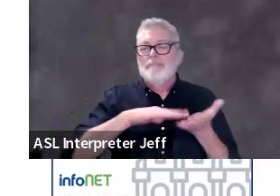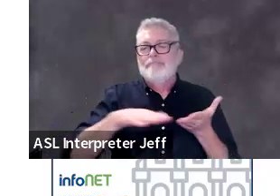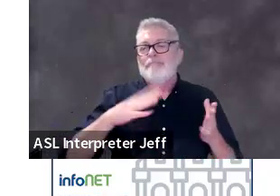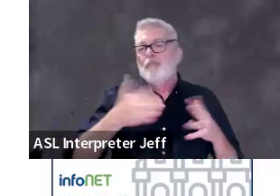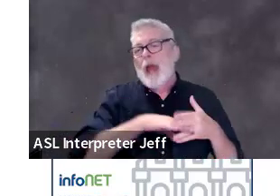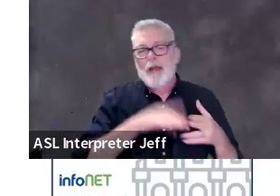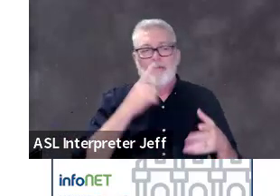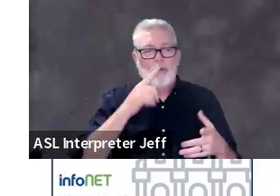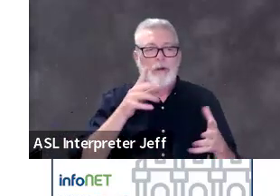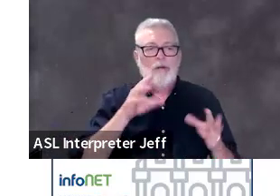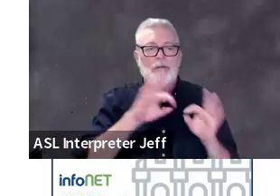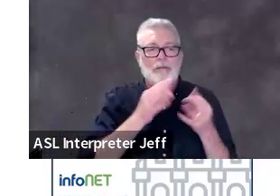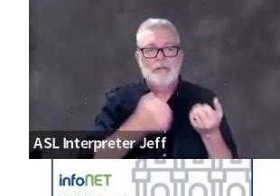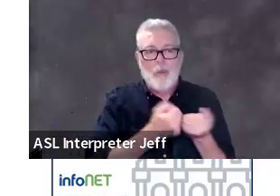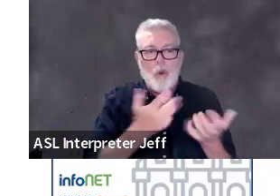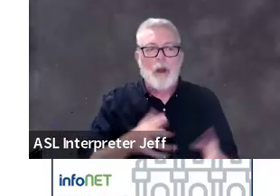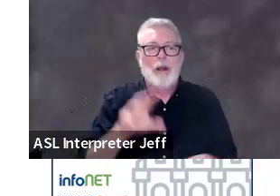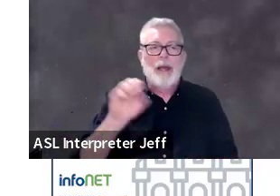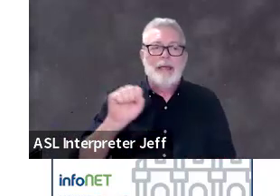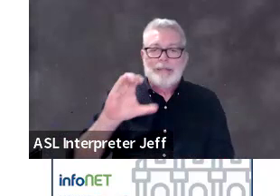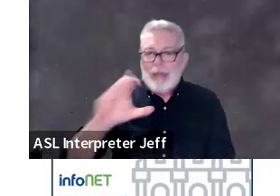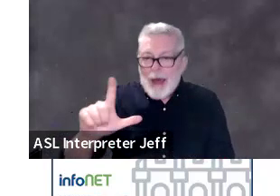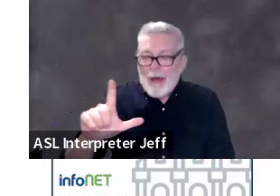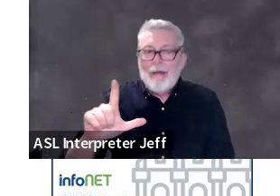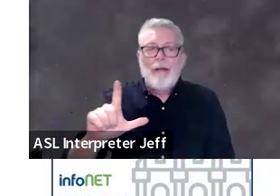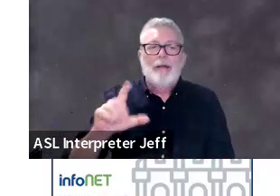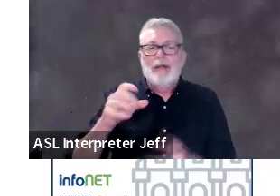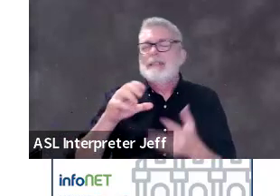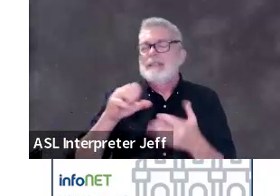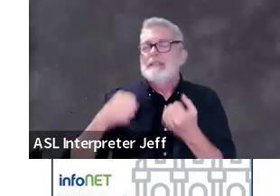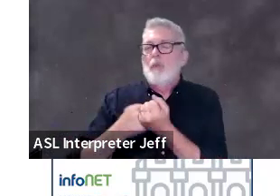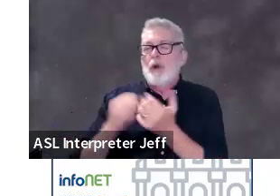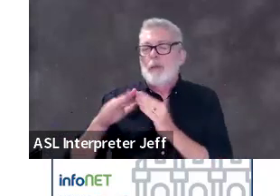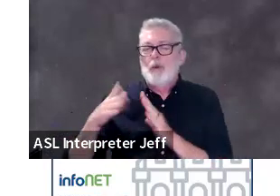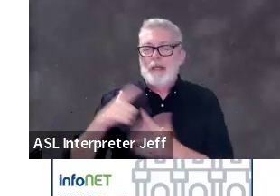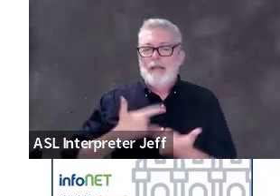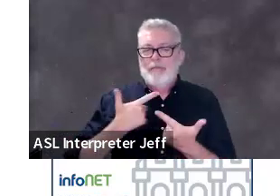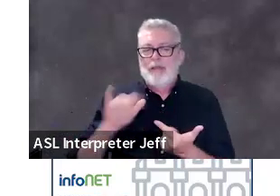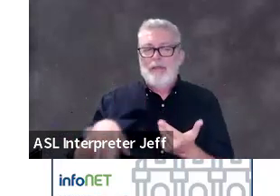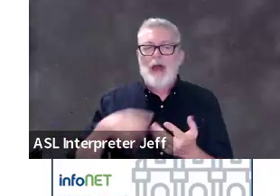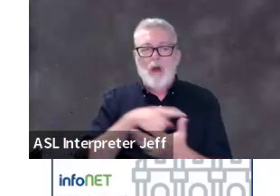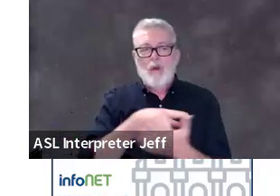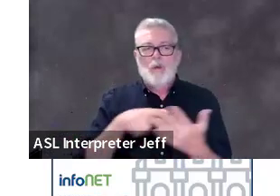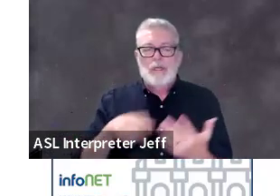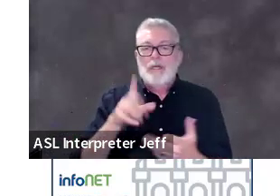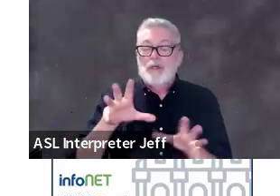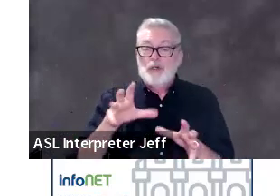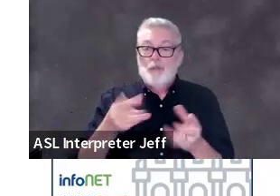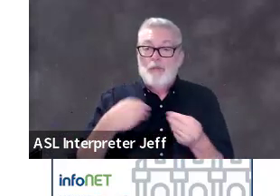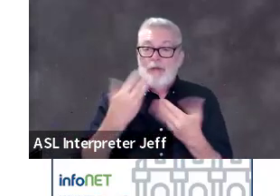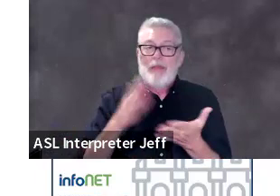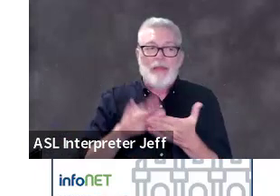intermittent SCL, supported community living. To do that, they really needed